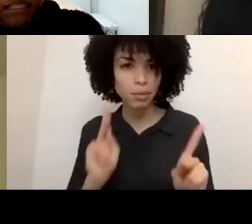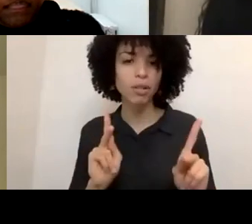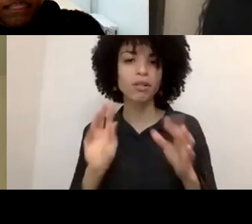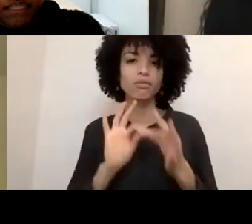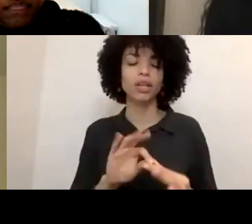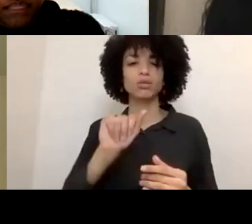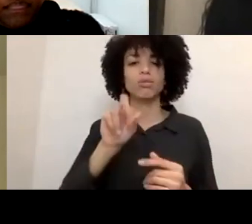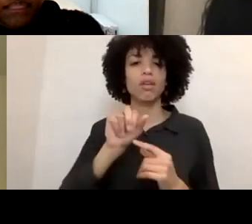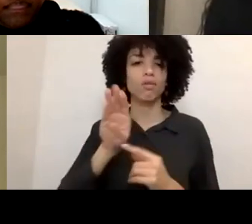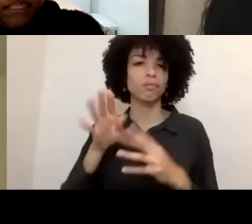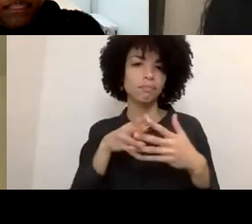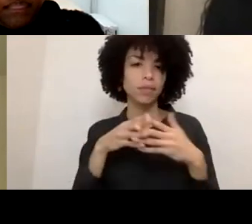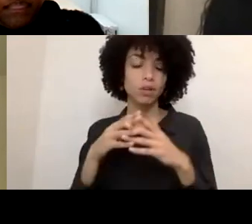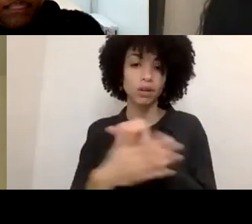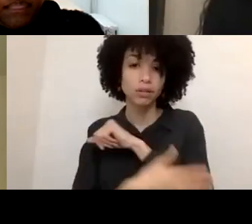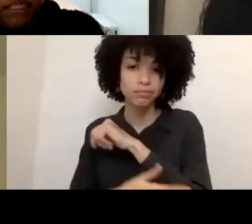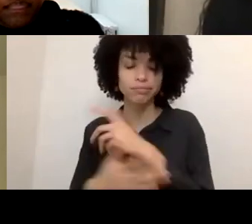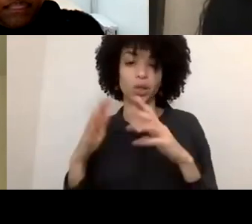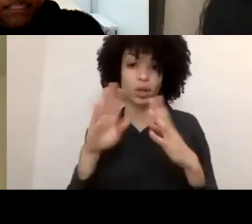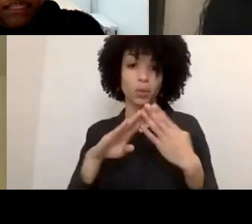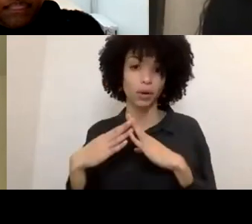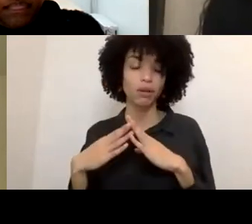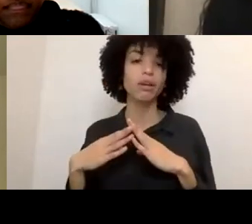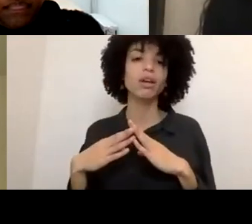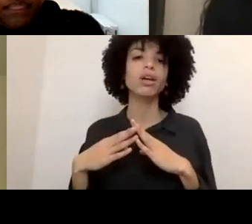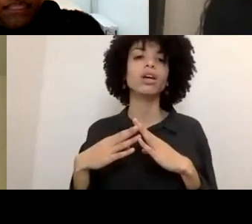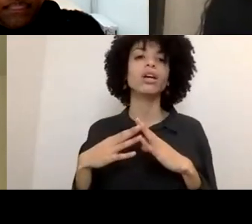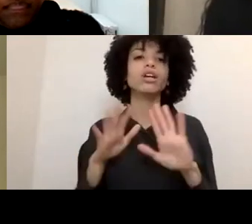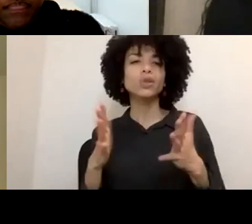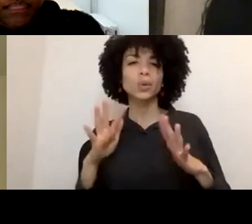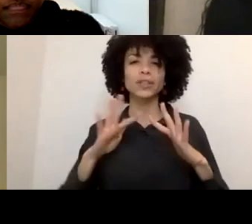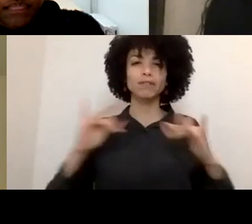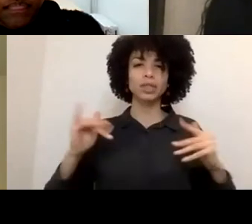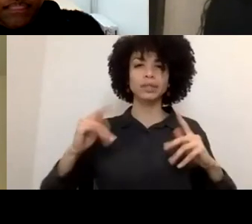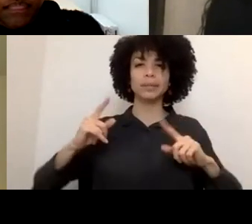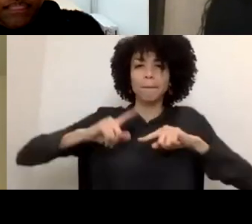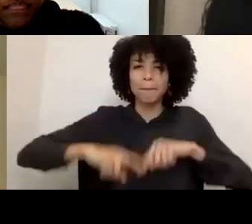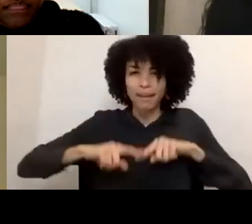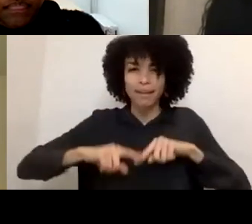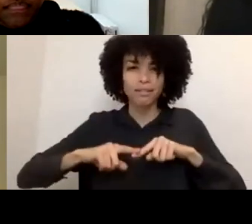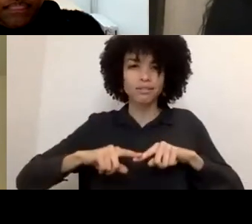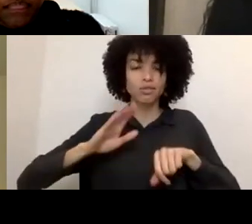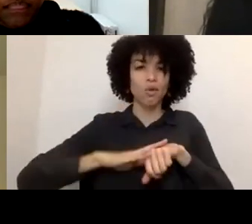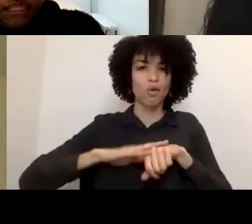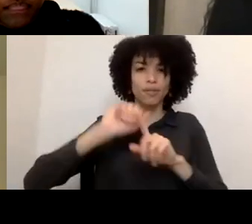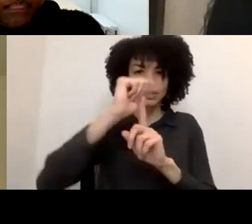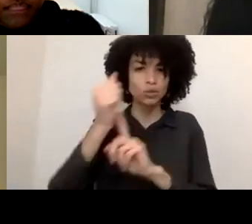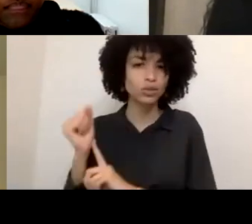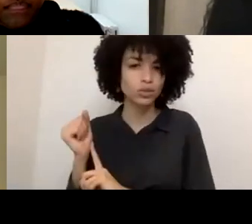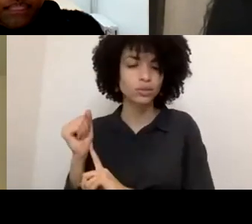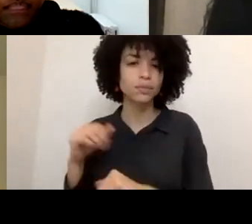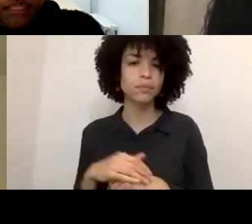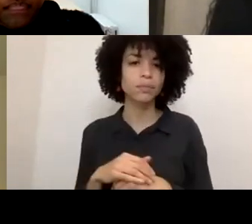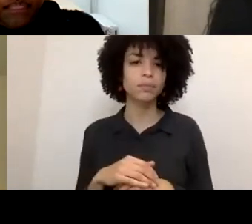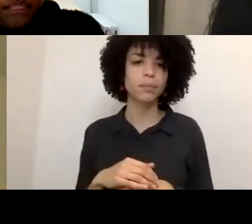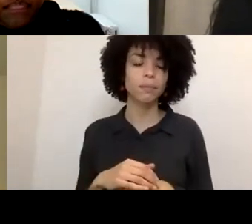United States. So again, it's also a relative thing. So we need to sort of think about what we mean by diversity and how we